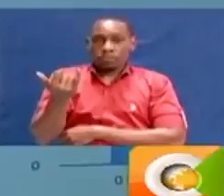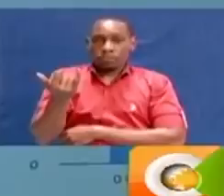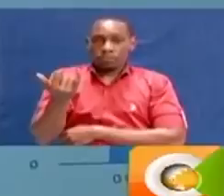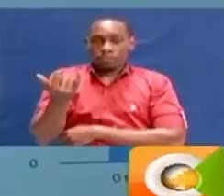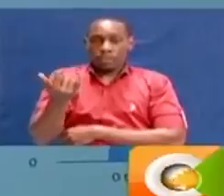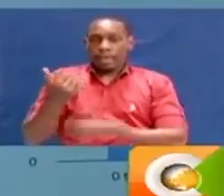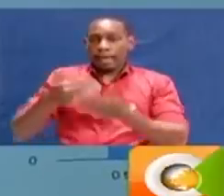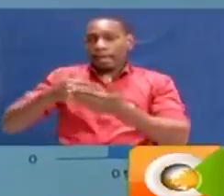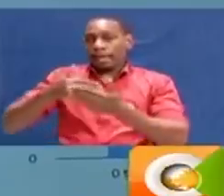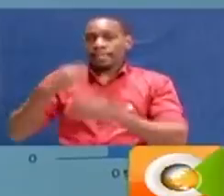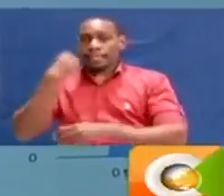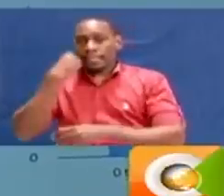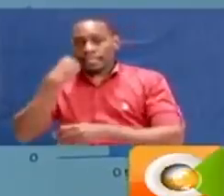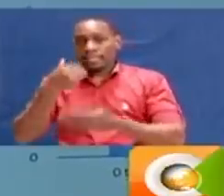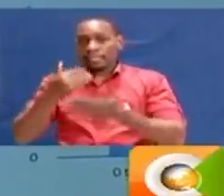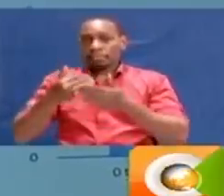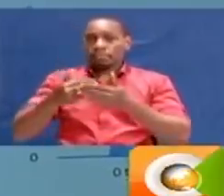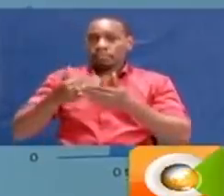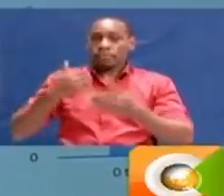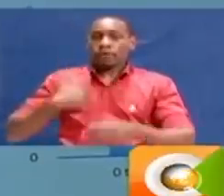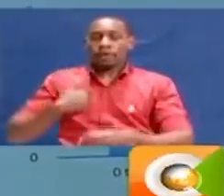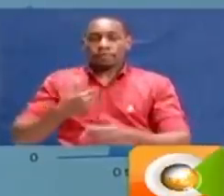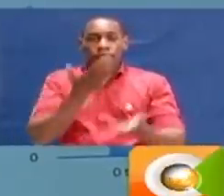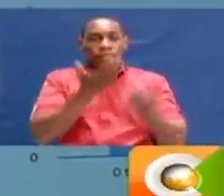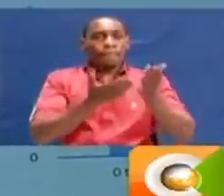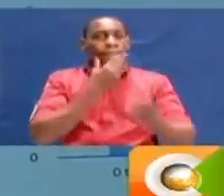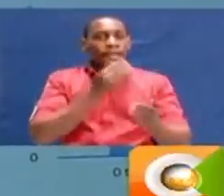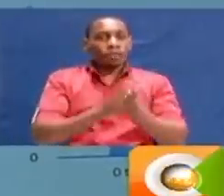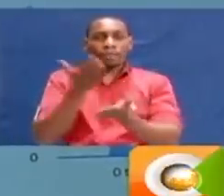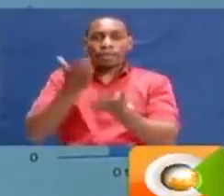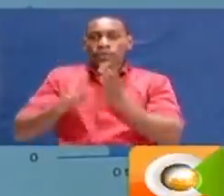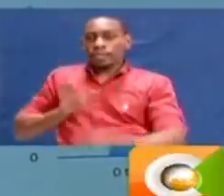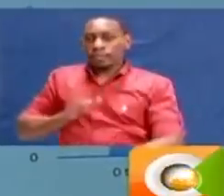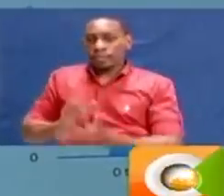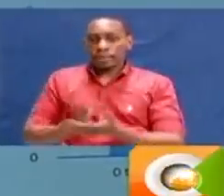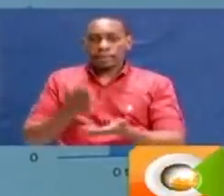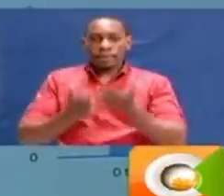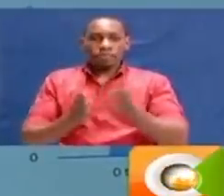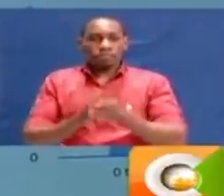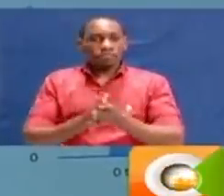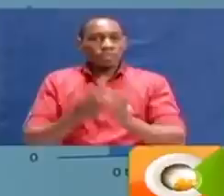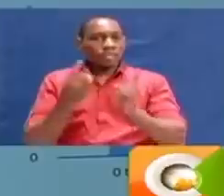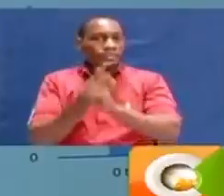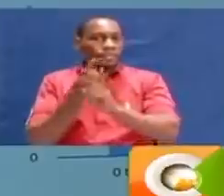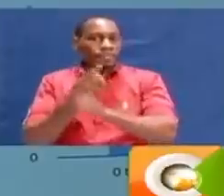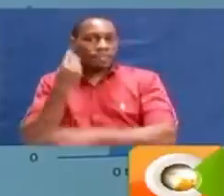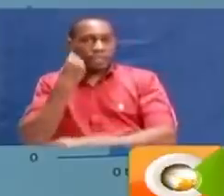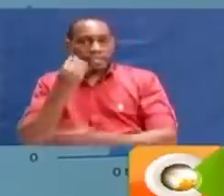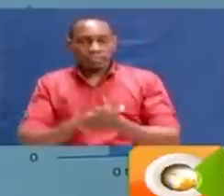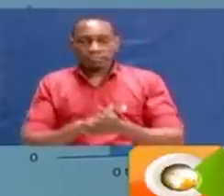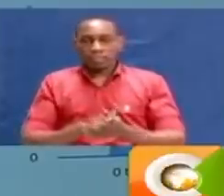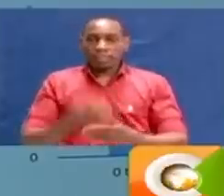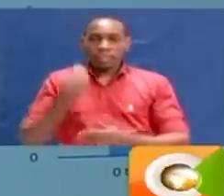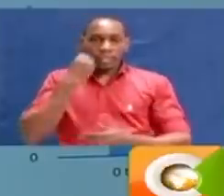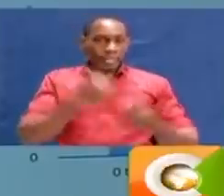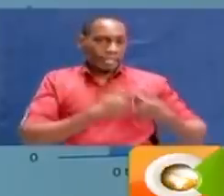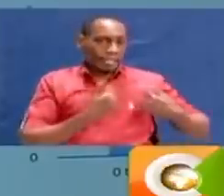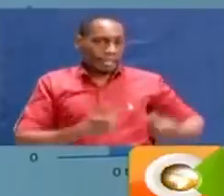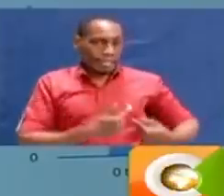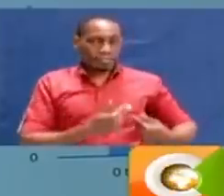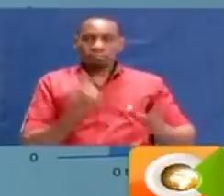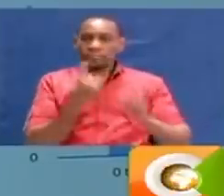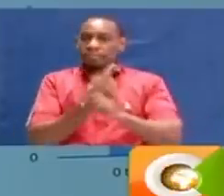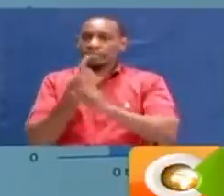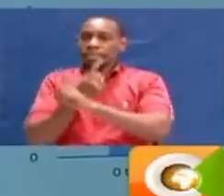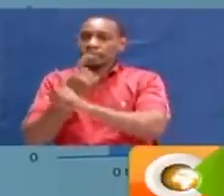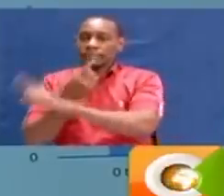than female, you know, high blood pressure, heart disease, etc., etc., etc. Again,